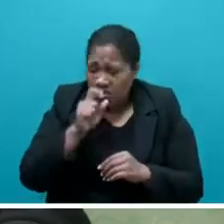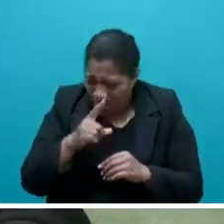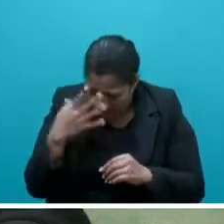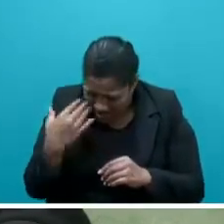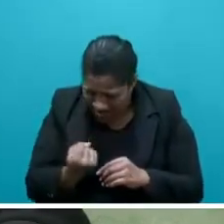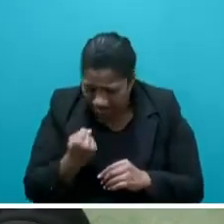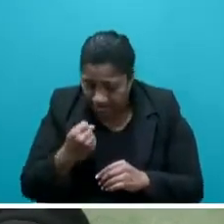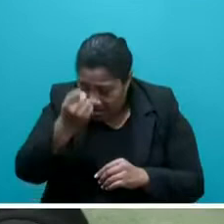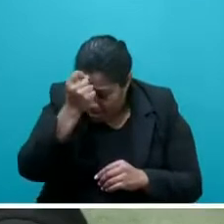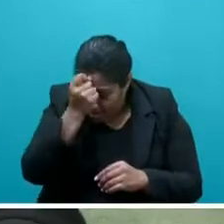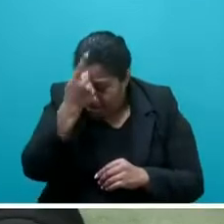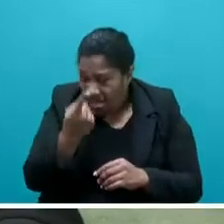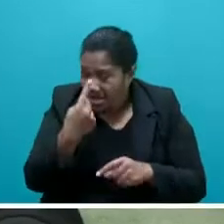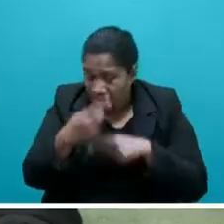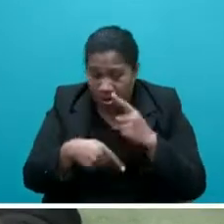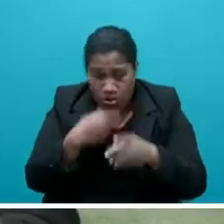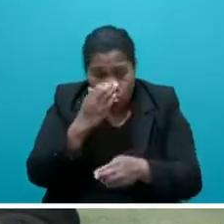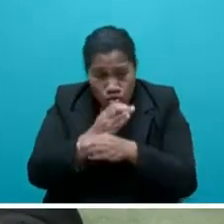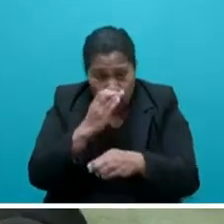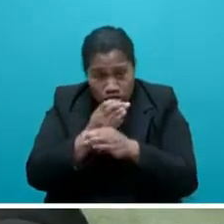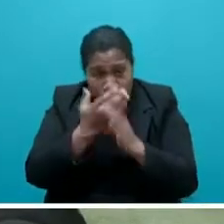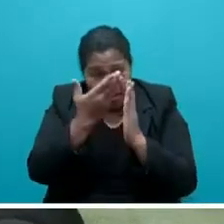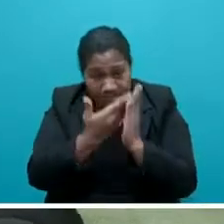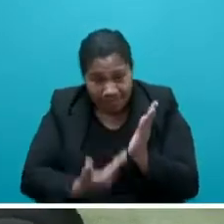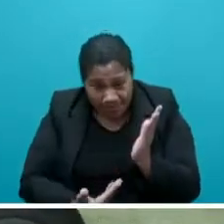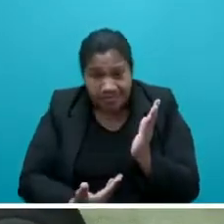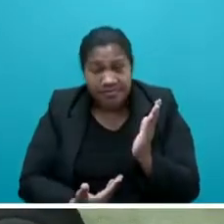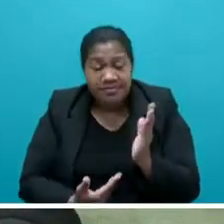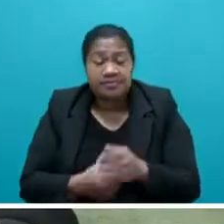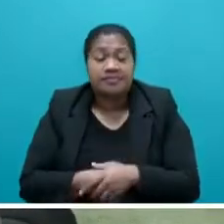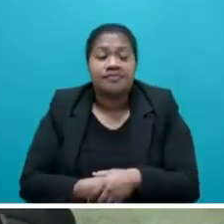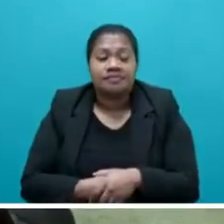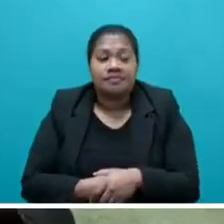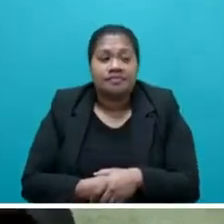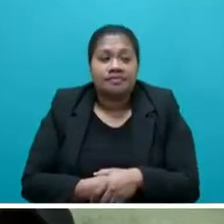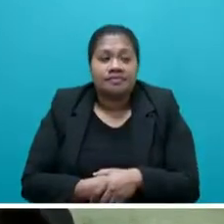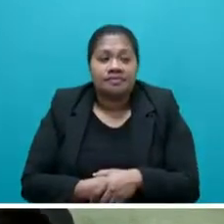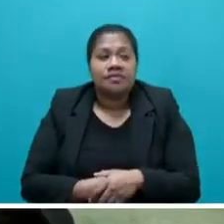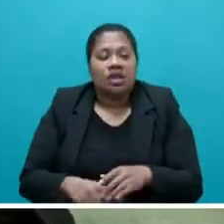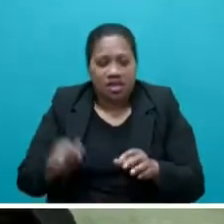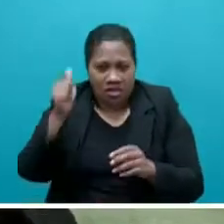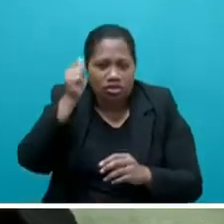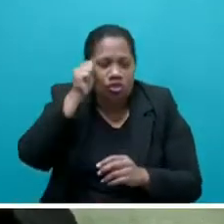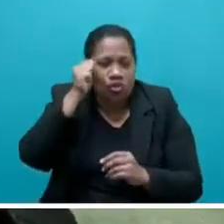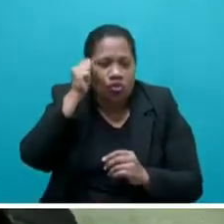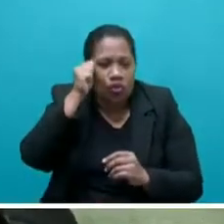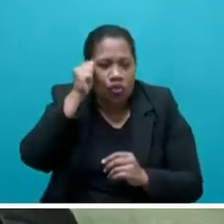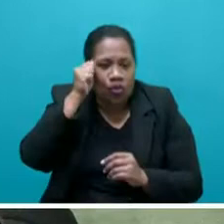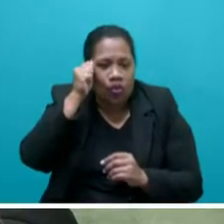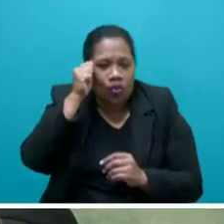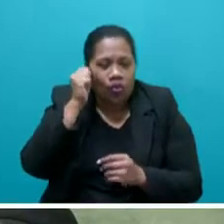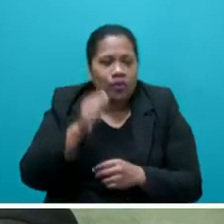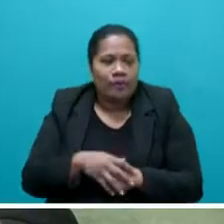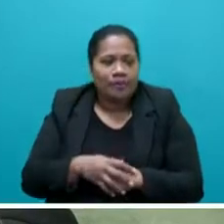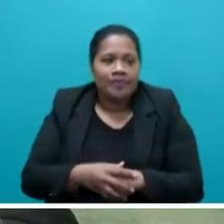basic understanding of Christian theology and eschatology, Mr. Speaker, sir, would